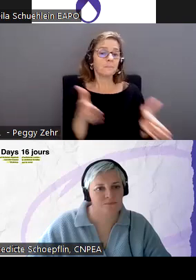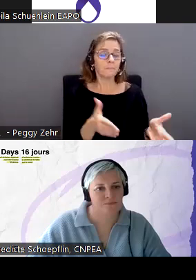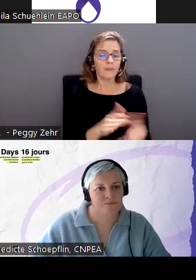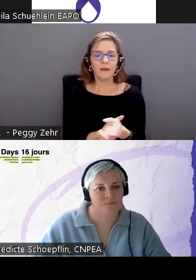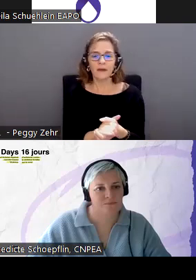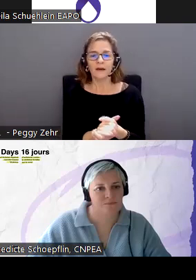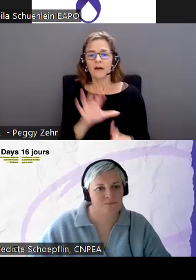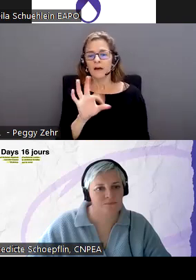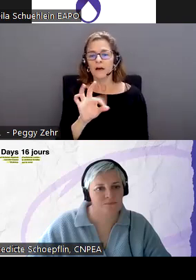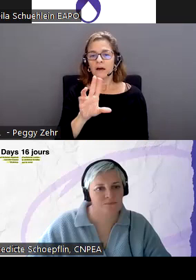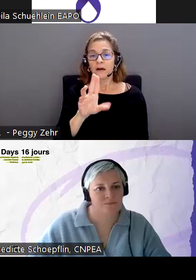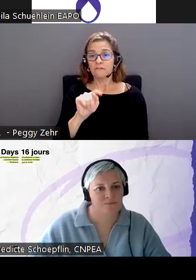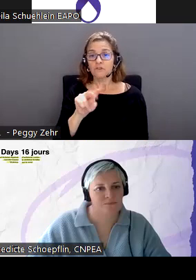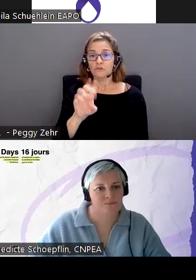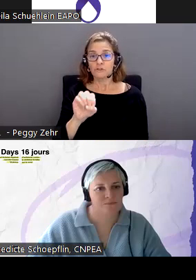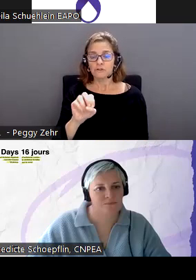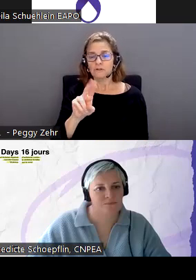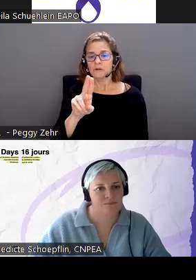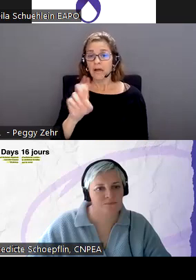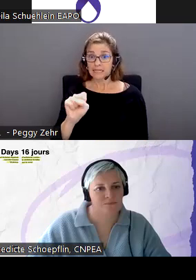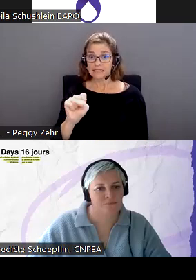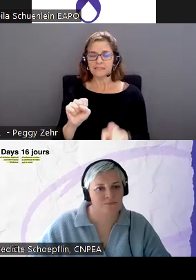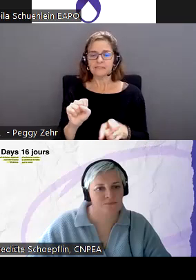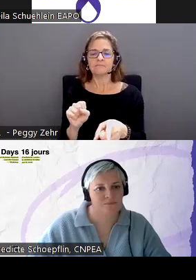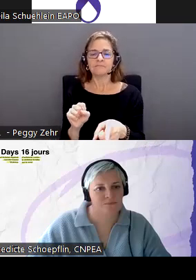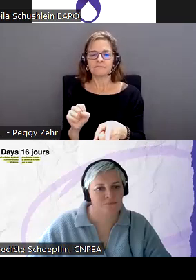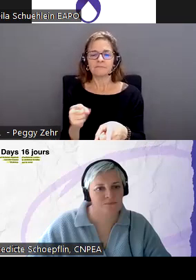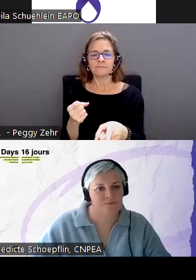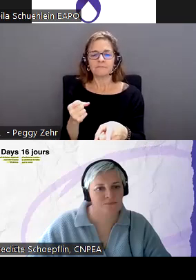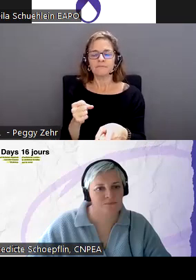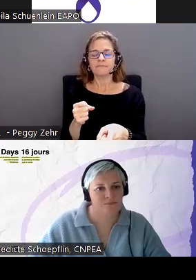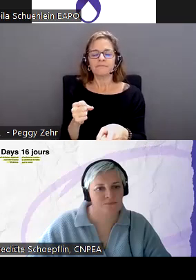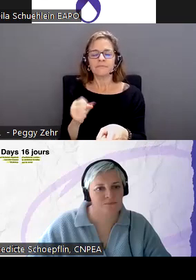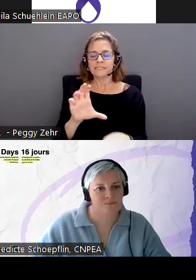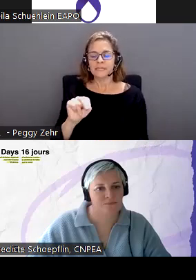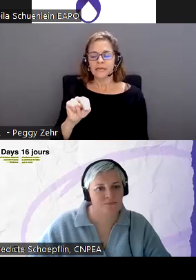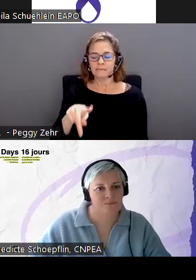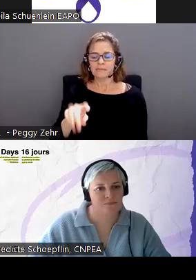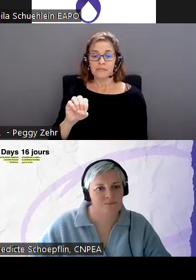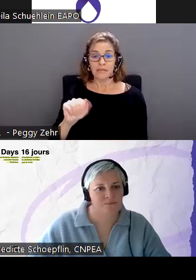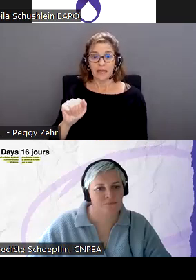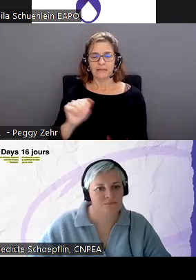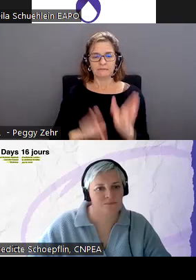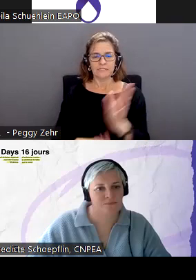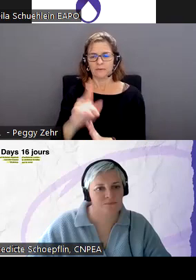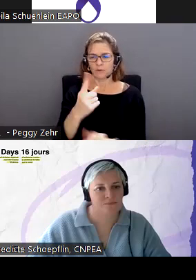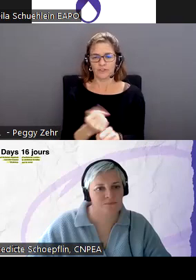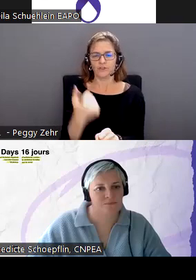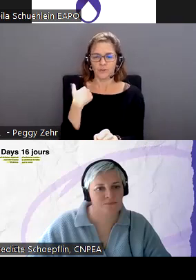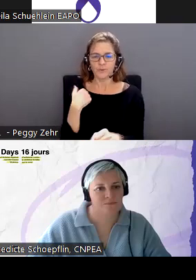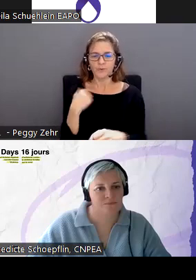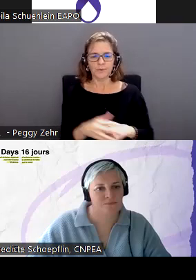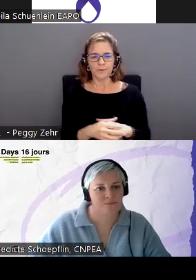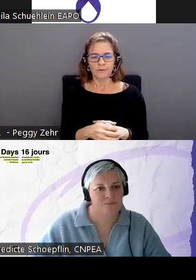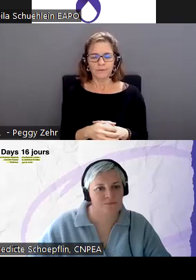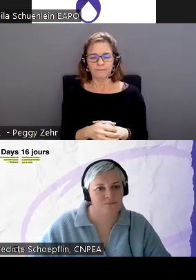that was developed and published a year ago by the Canadian Network for the Prevention of Elder Abuse. I